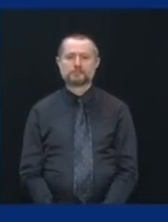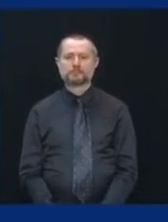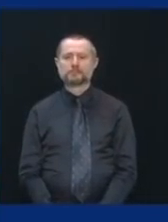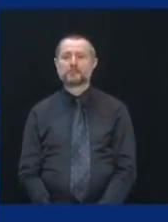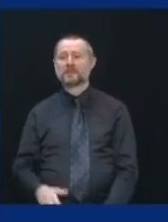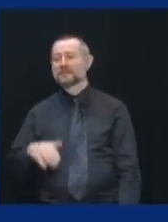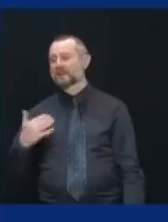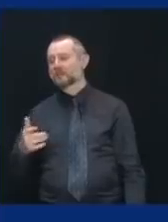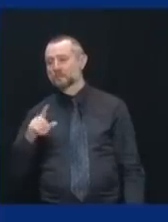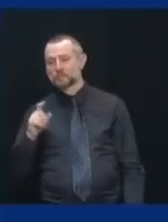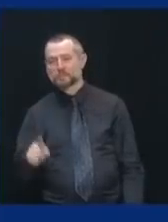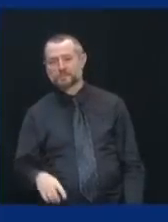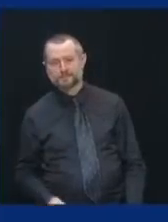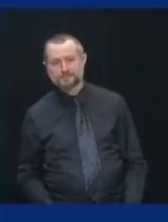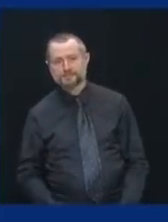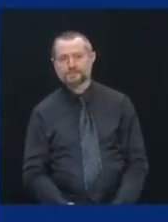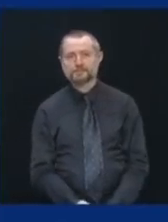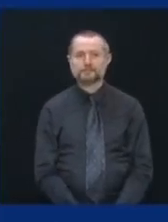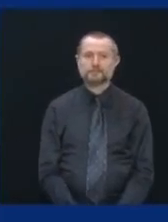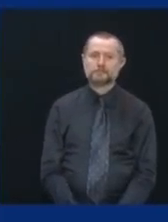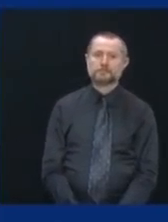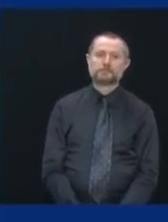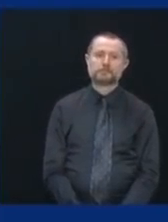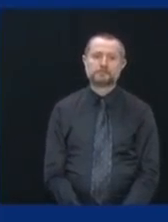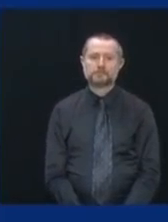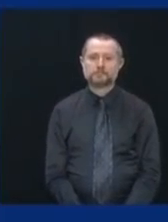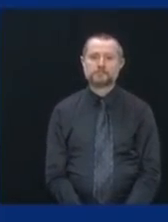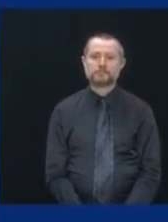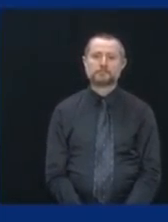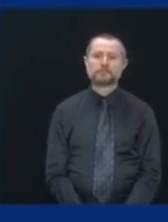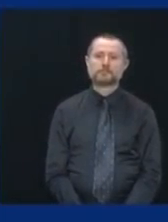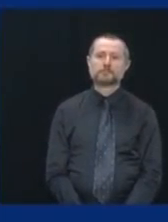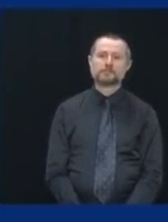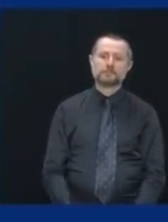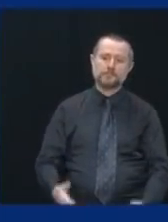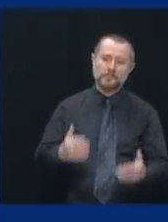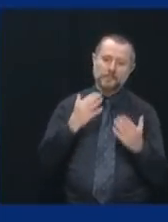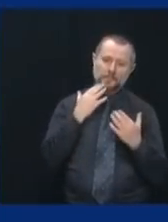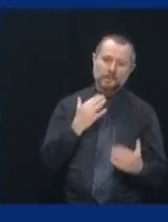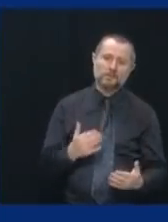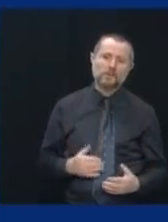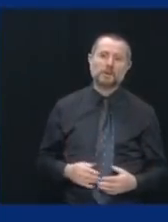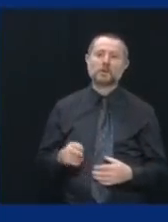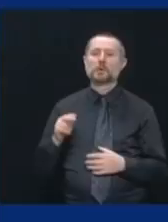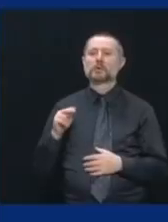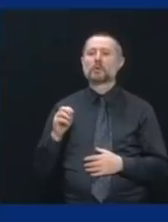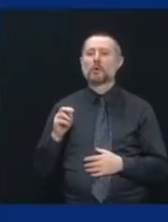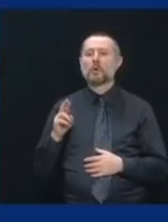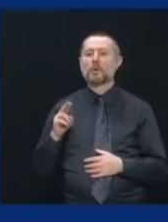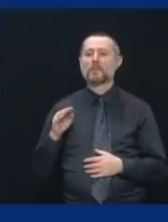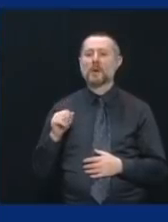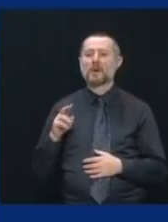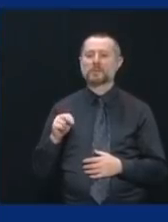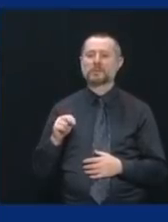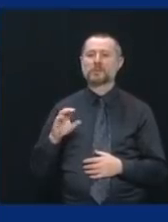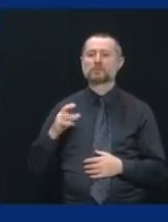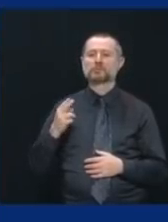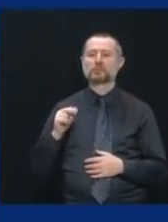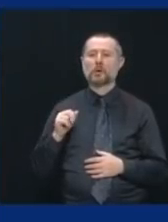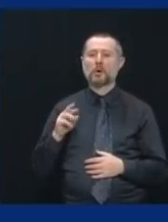Next question, operator. Thank you, Governor. Next up, we have Narmeen Chaudhry from